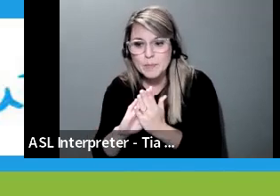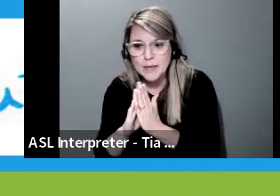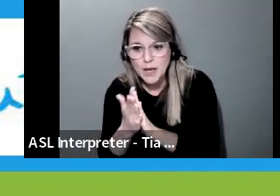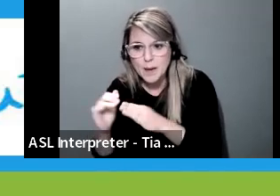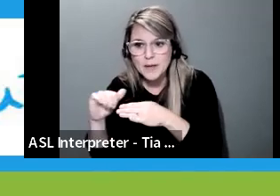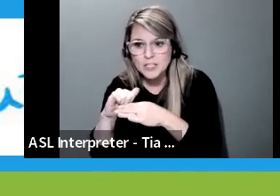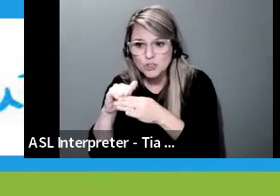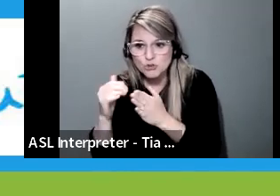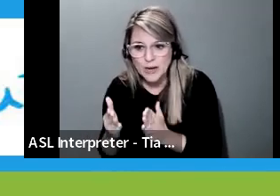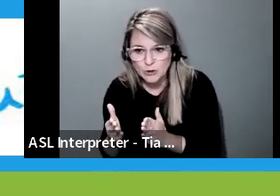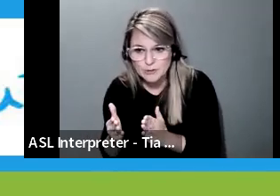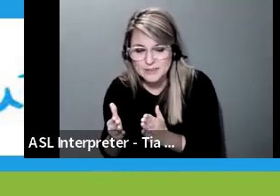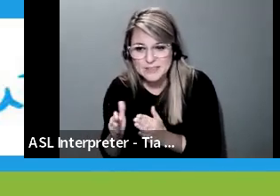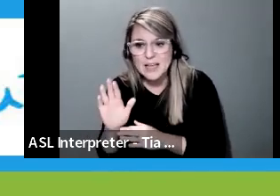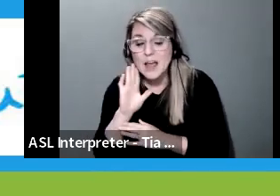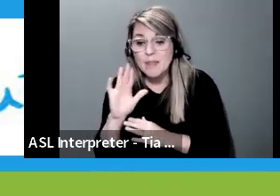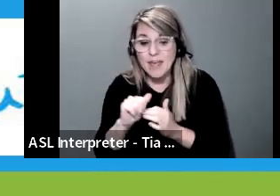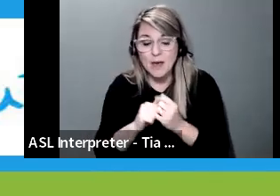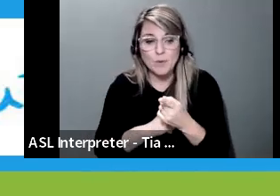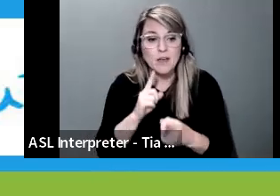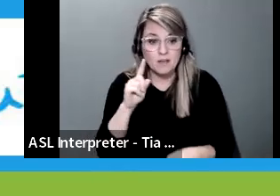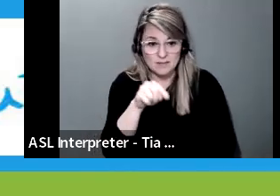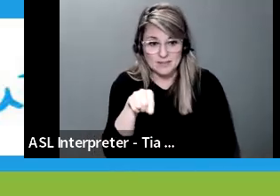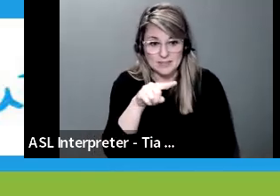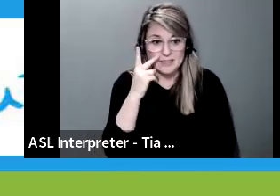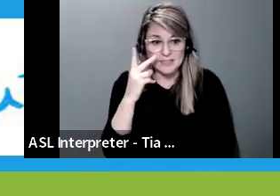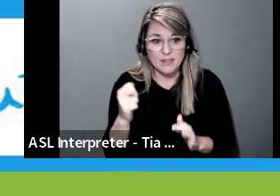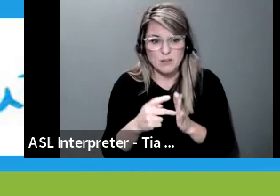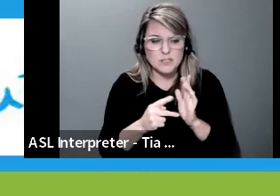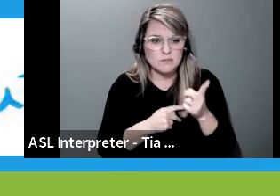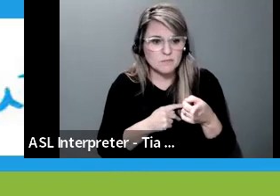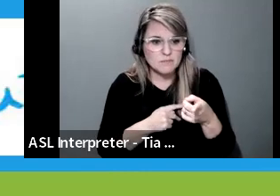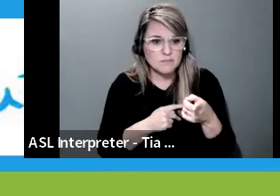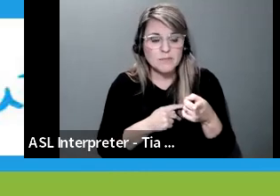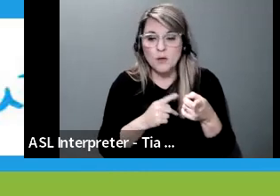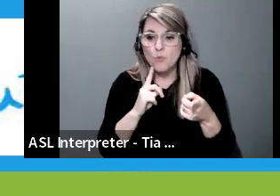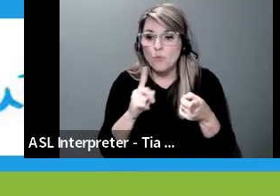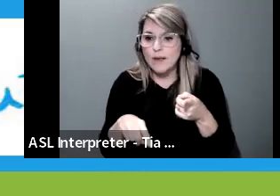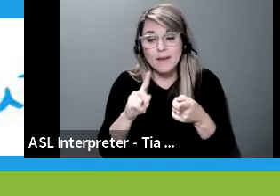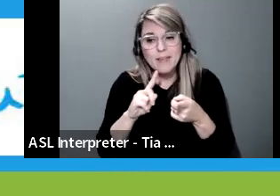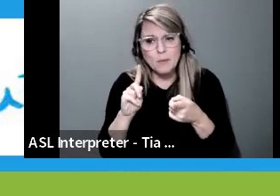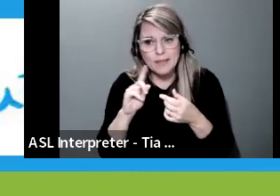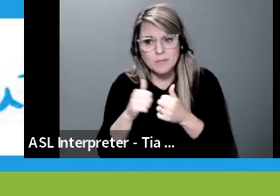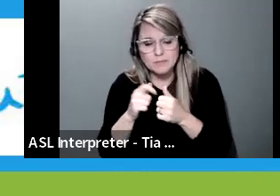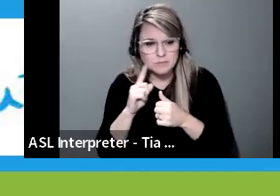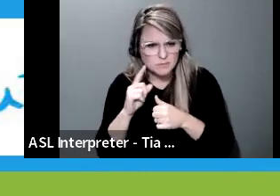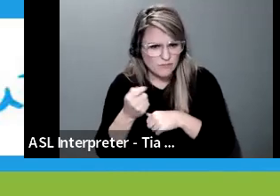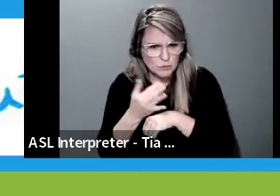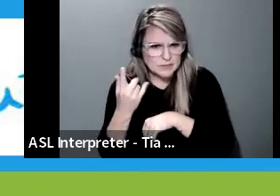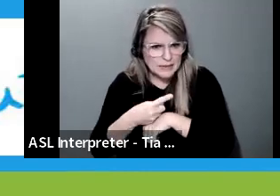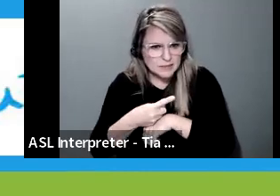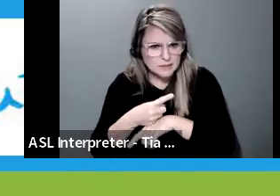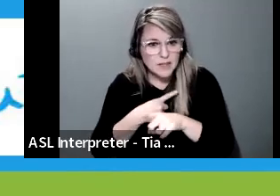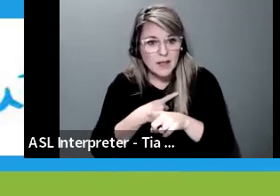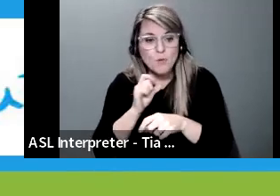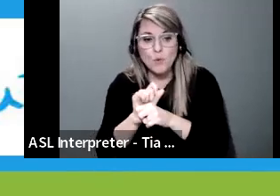back. Half of those will be youth, and they'll come back to Kentucky, and we will create a work group, and we will start working